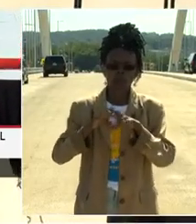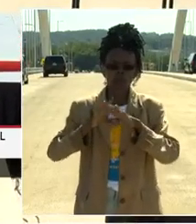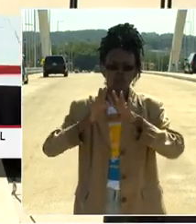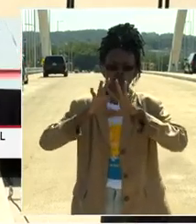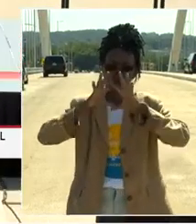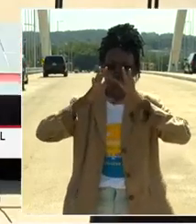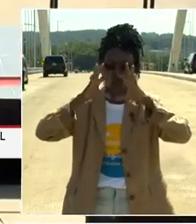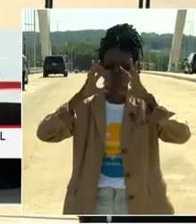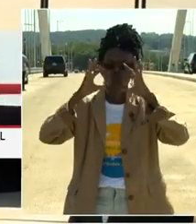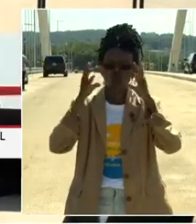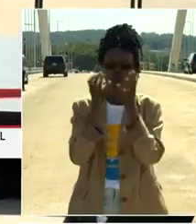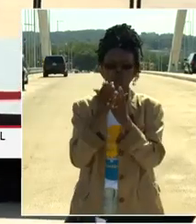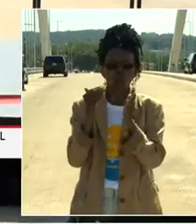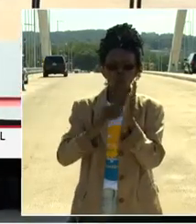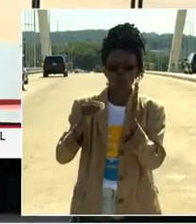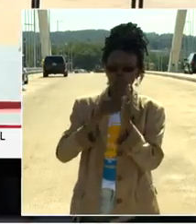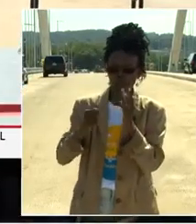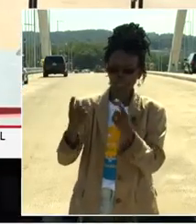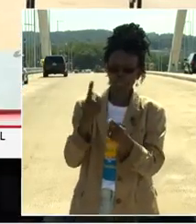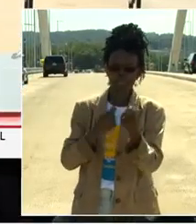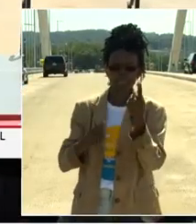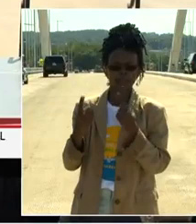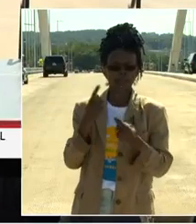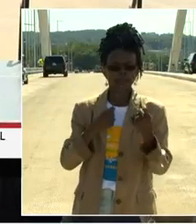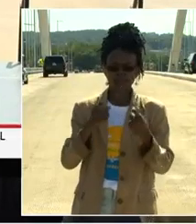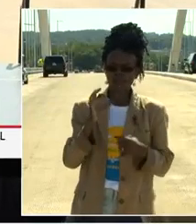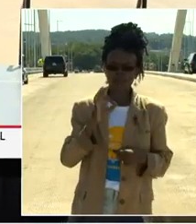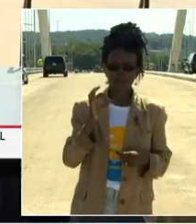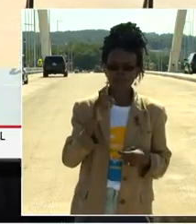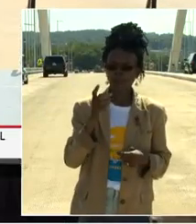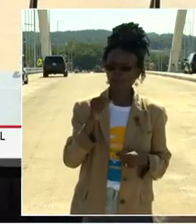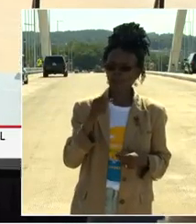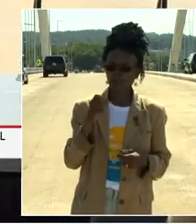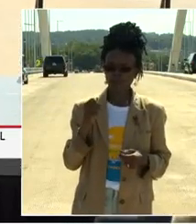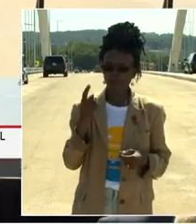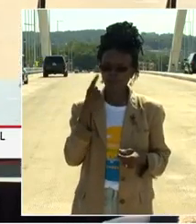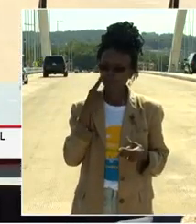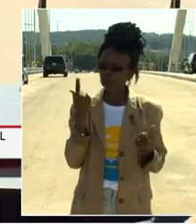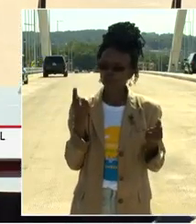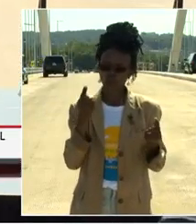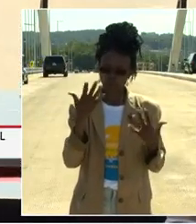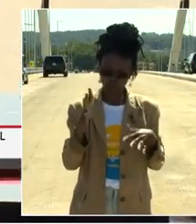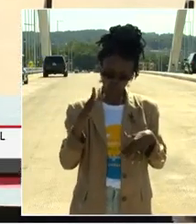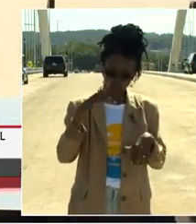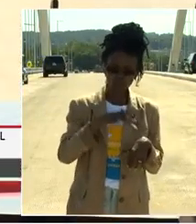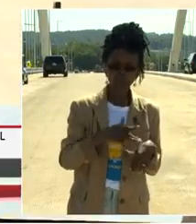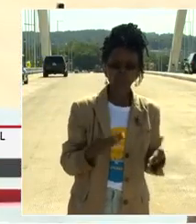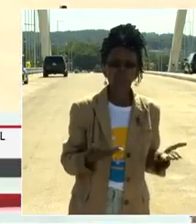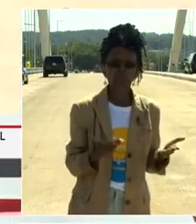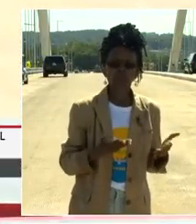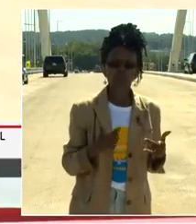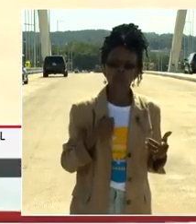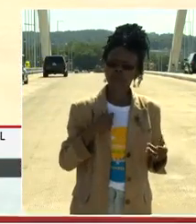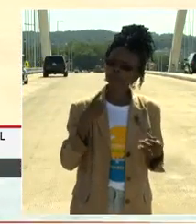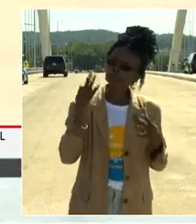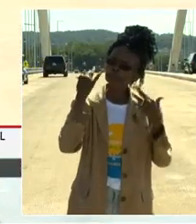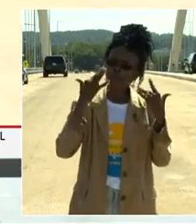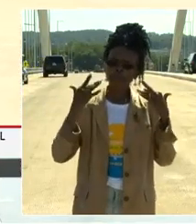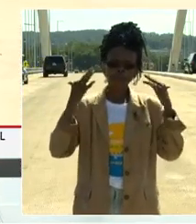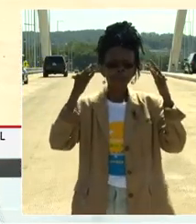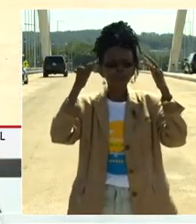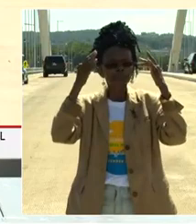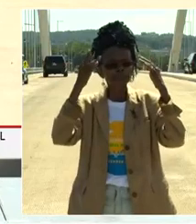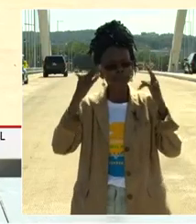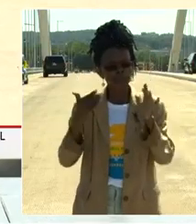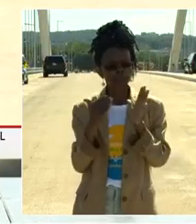is, what would Frederick Douglass do if he were here today? It's a question I often dwell on, and it's not easy to speculate what one of the